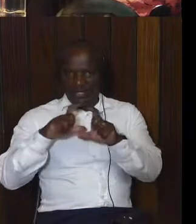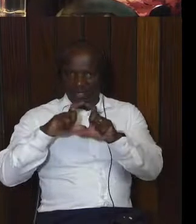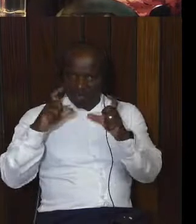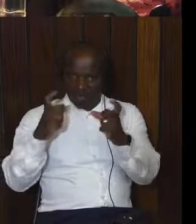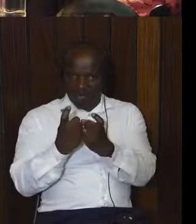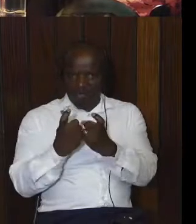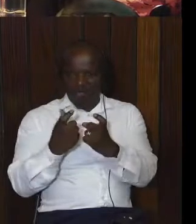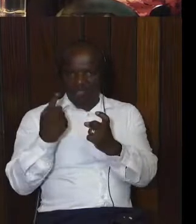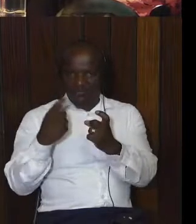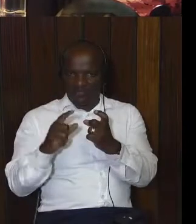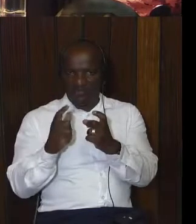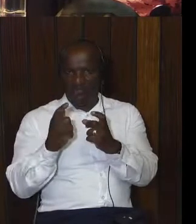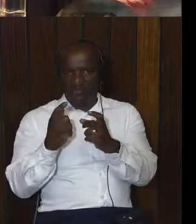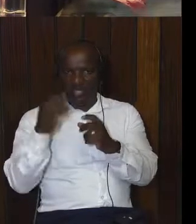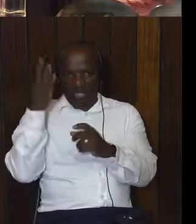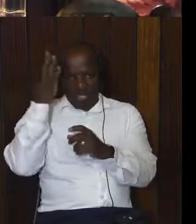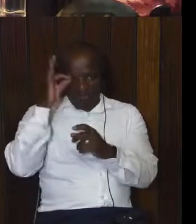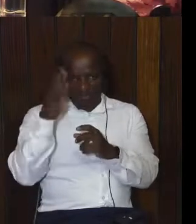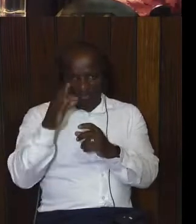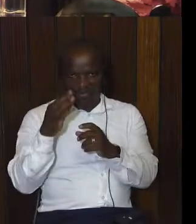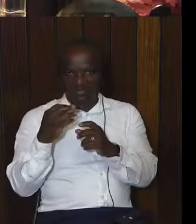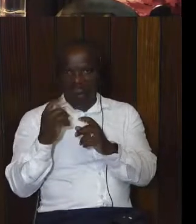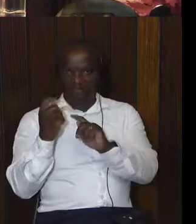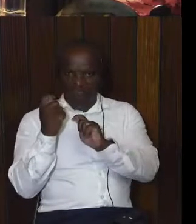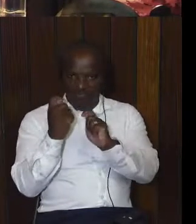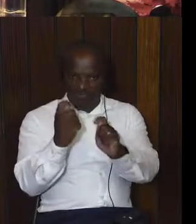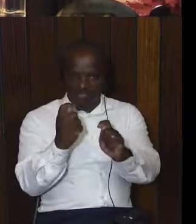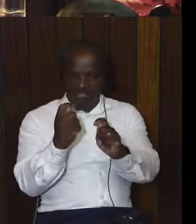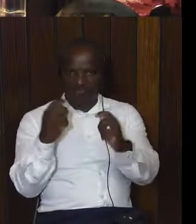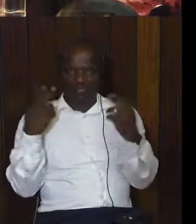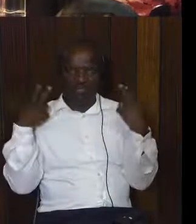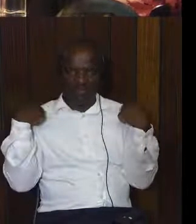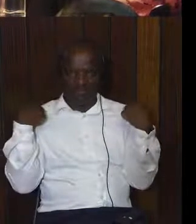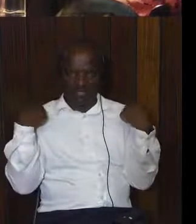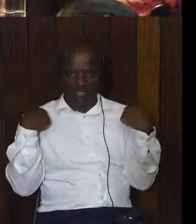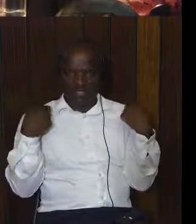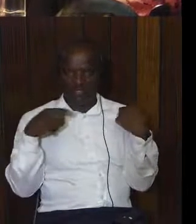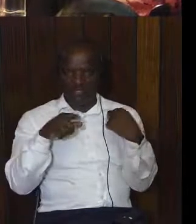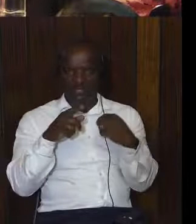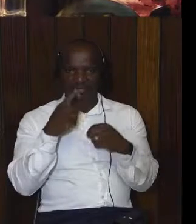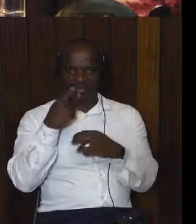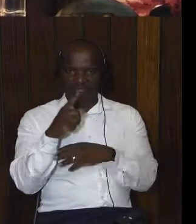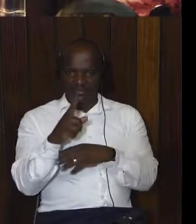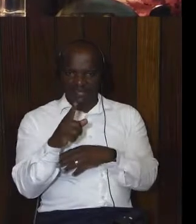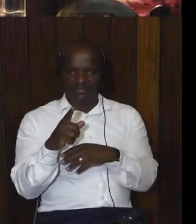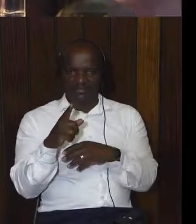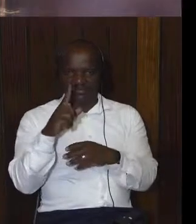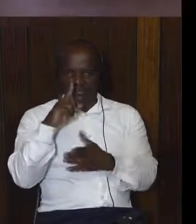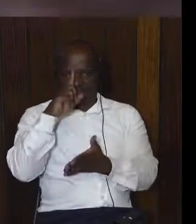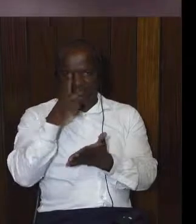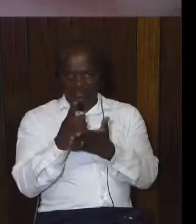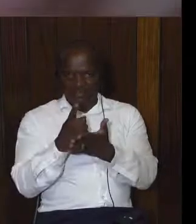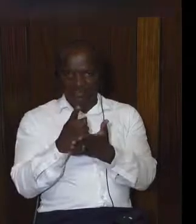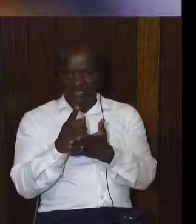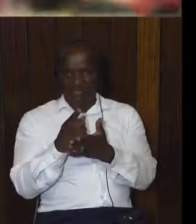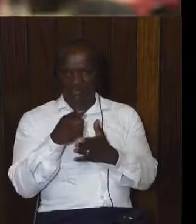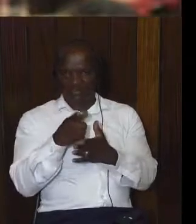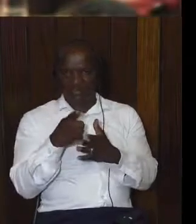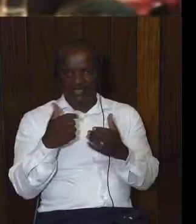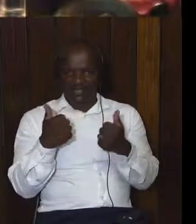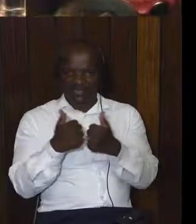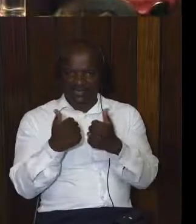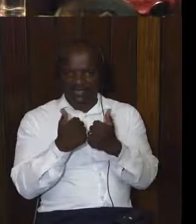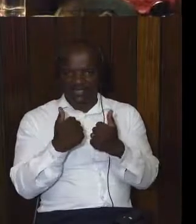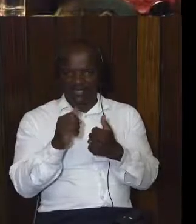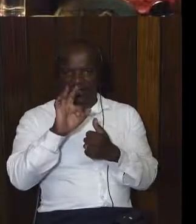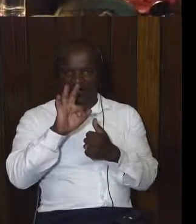government motor transport officials resolved that the issue pertaining to First Rent or